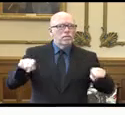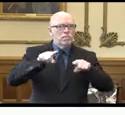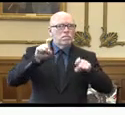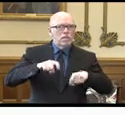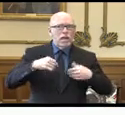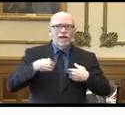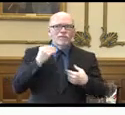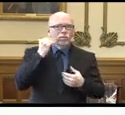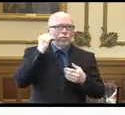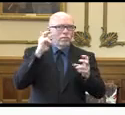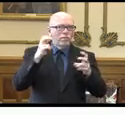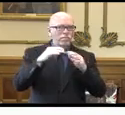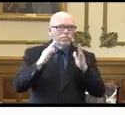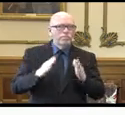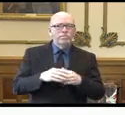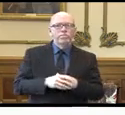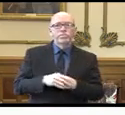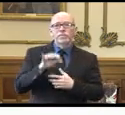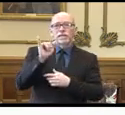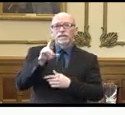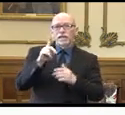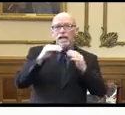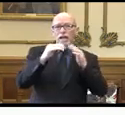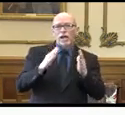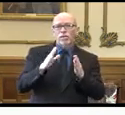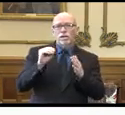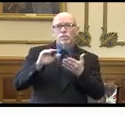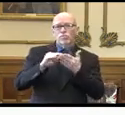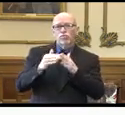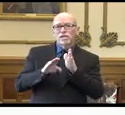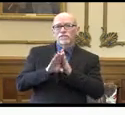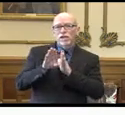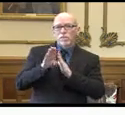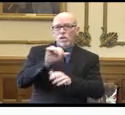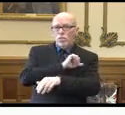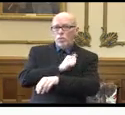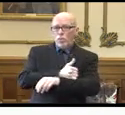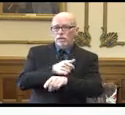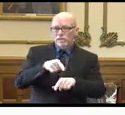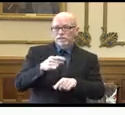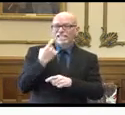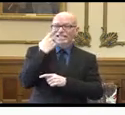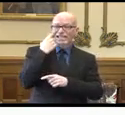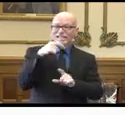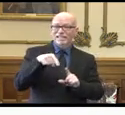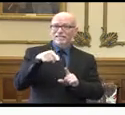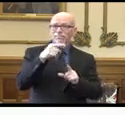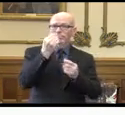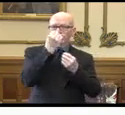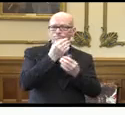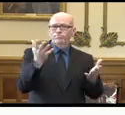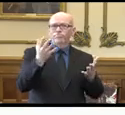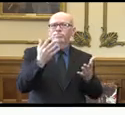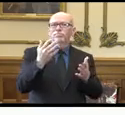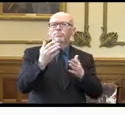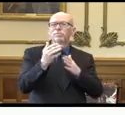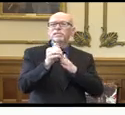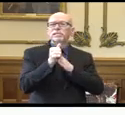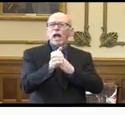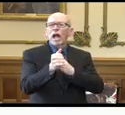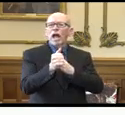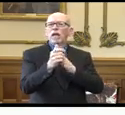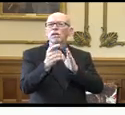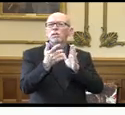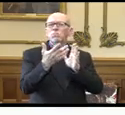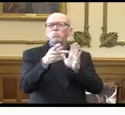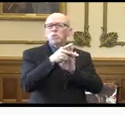families. And the Indiana Housing and Community Development Authority recently released a resource guide to help support